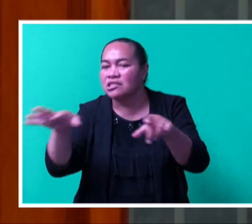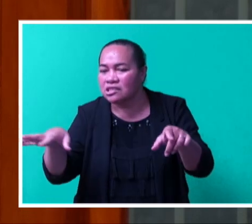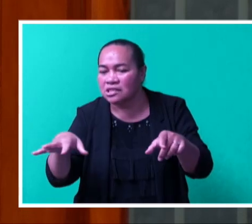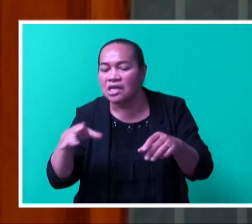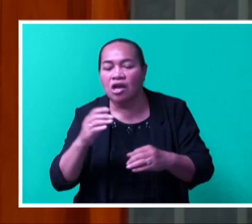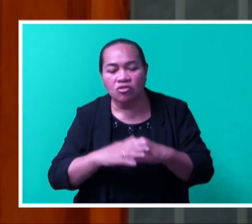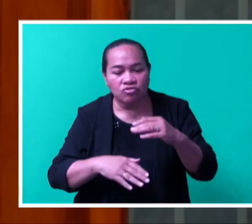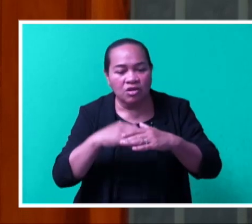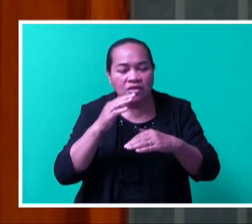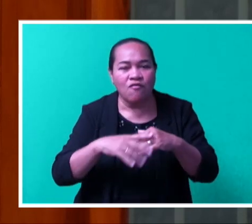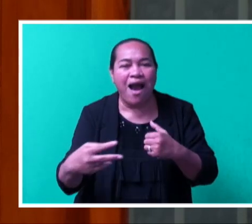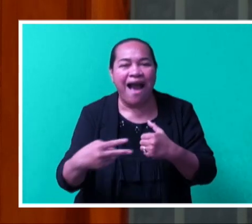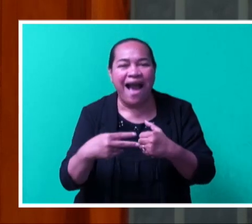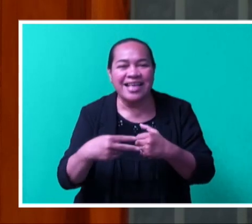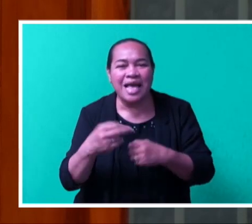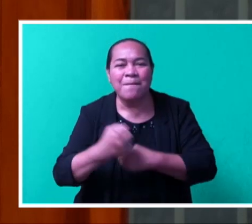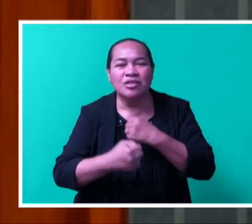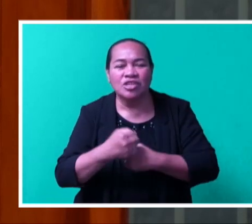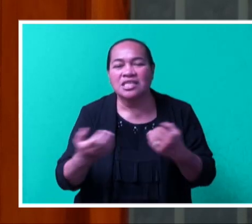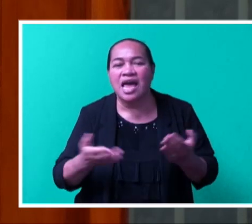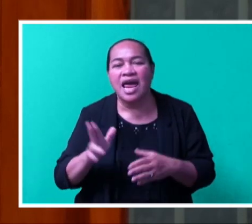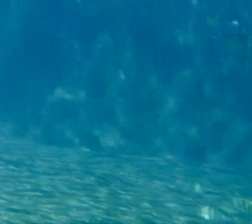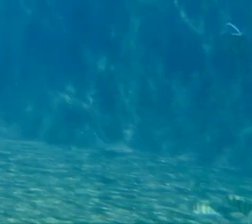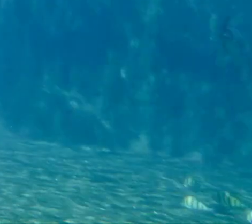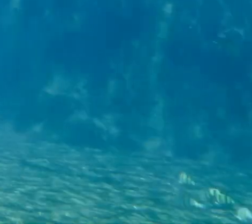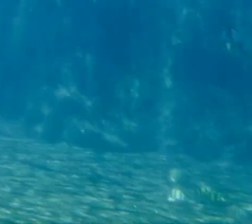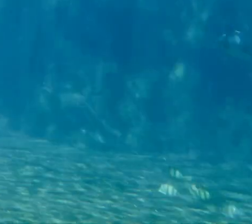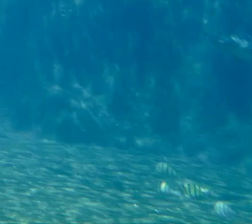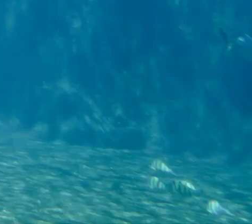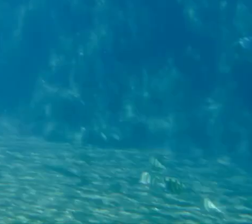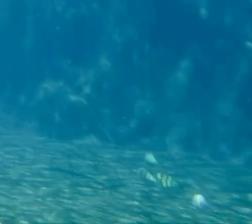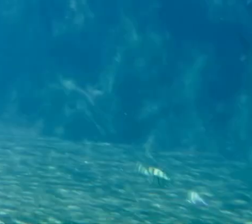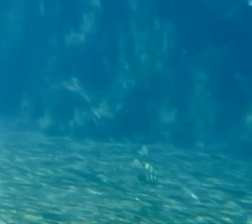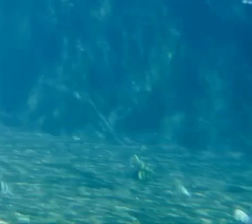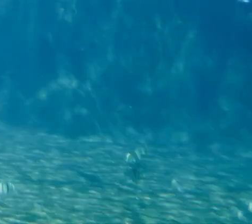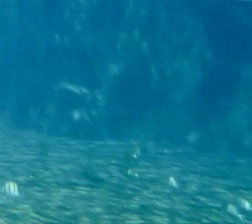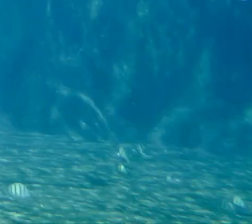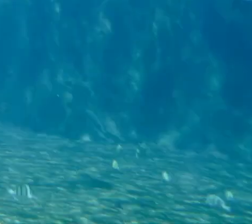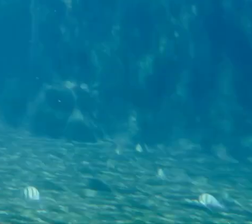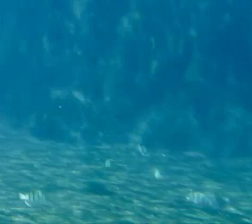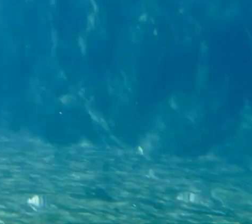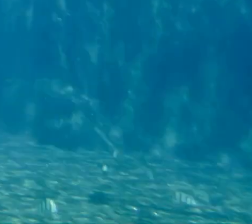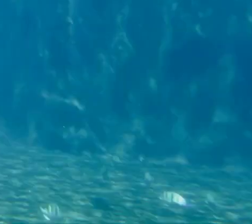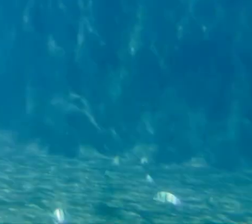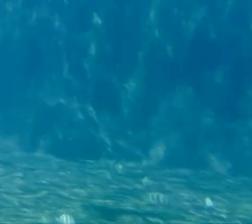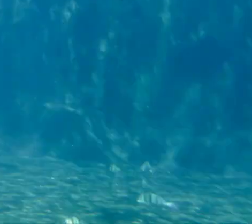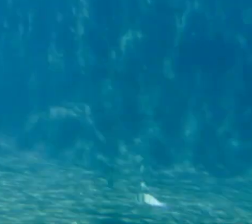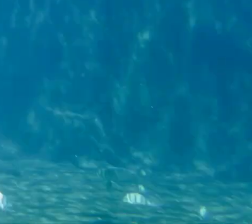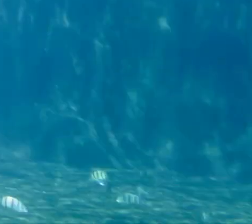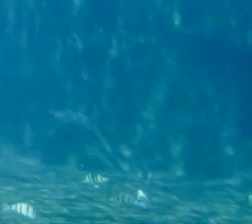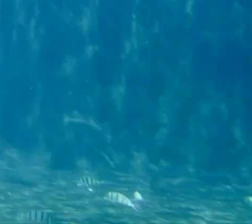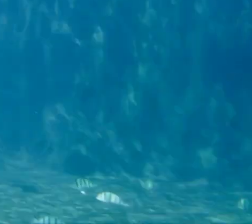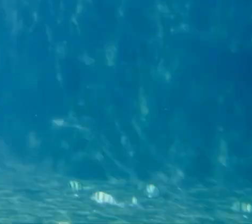of ice machines in Vanua Malawi and Lebuka, construction of fishery stations in Zawaro, Koro,